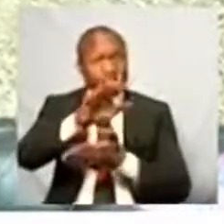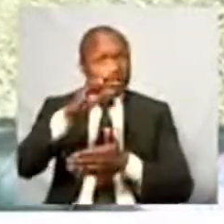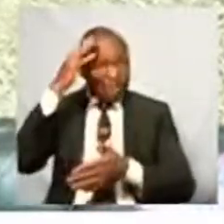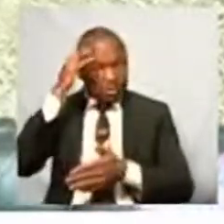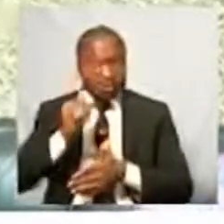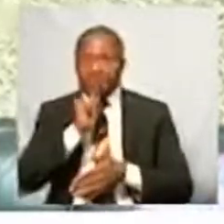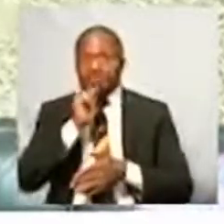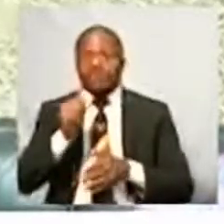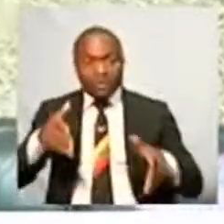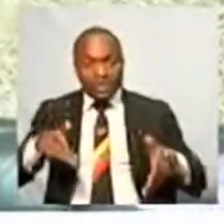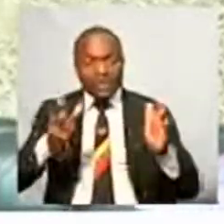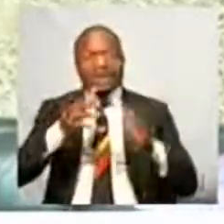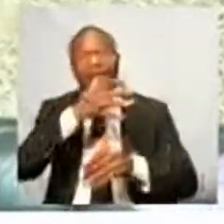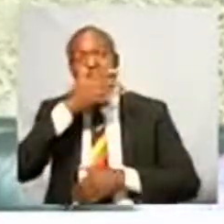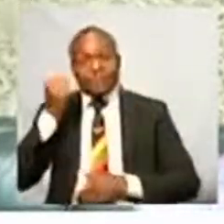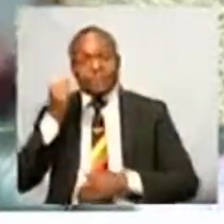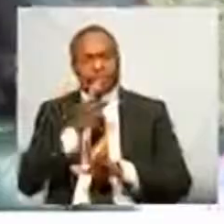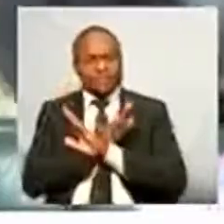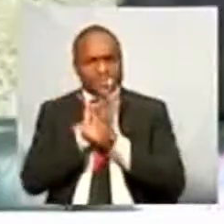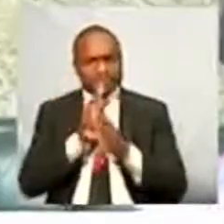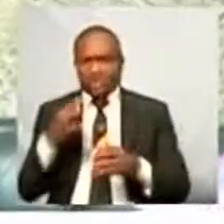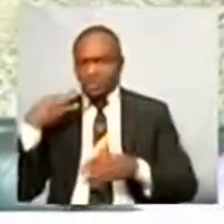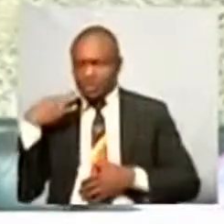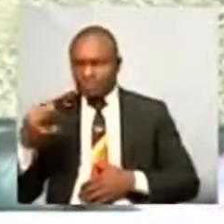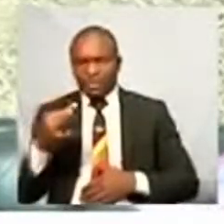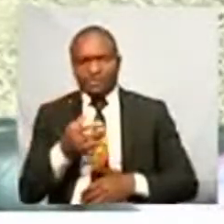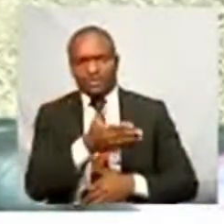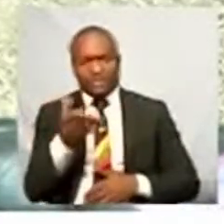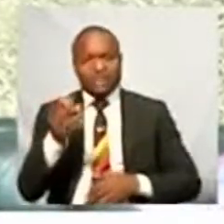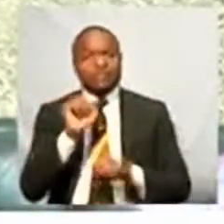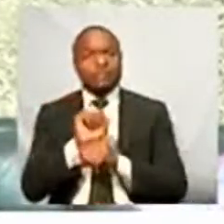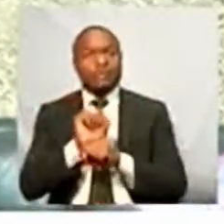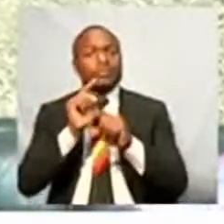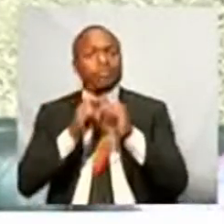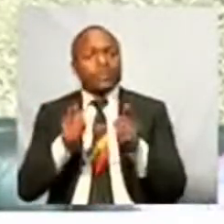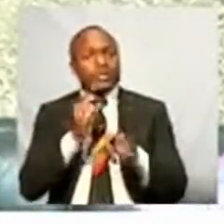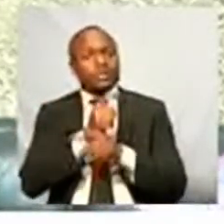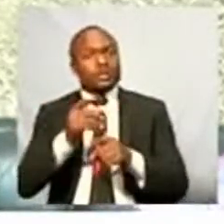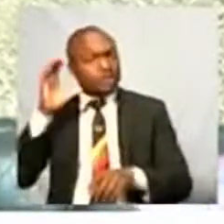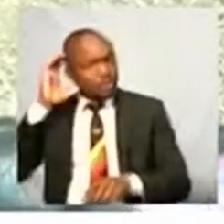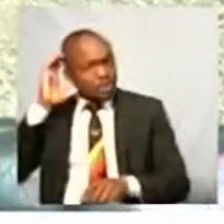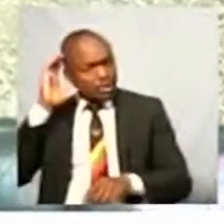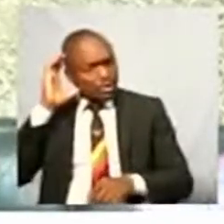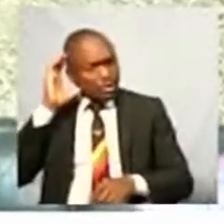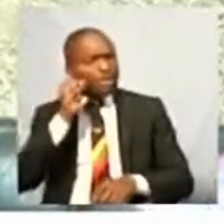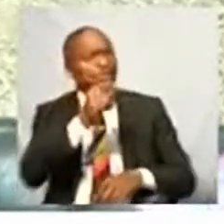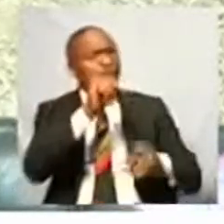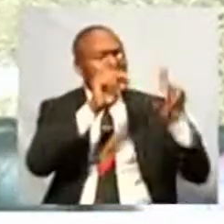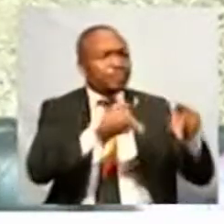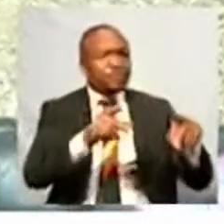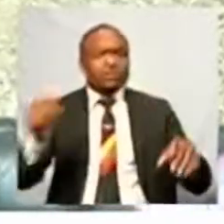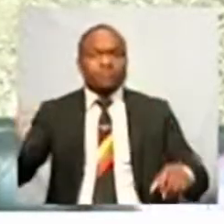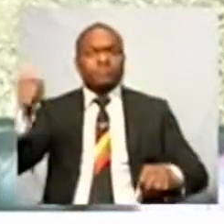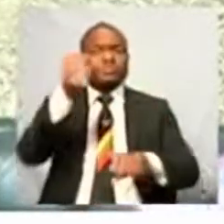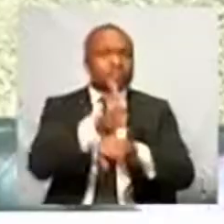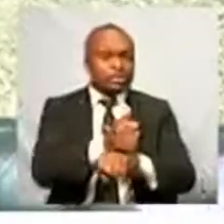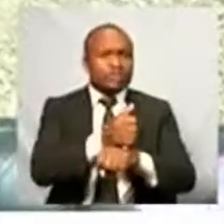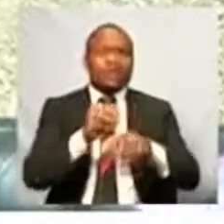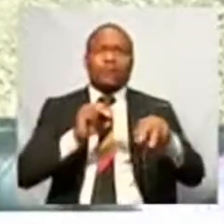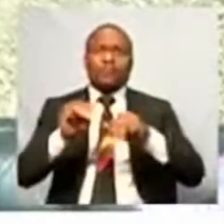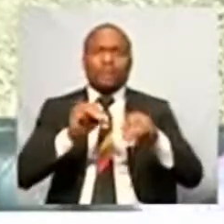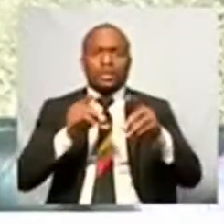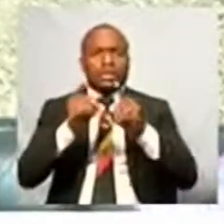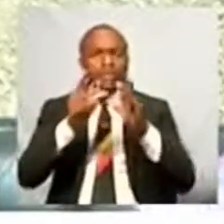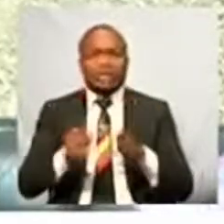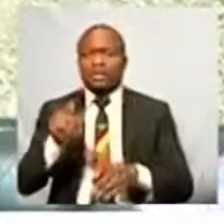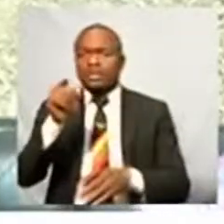best Zambians to apply for these jobs? But unfortunately, we just hear Soso has been appointed managing director in this company,